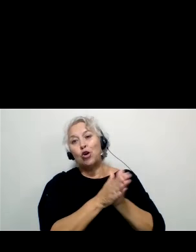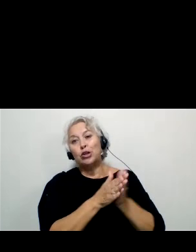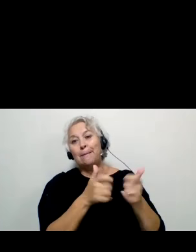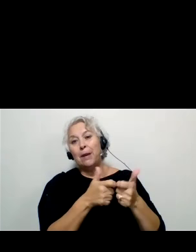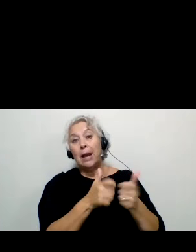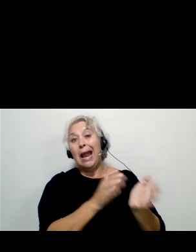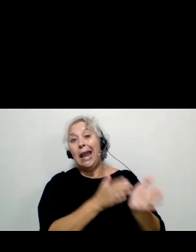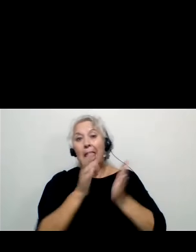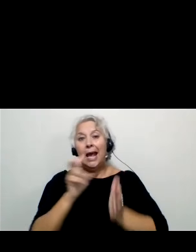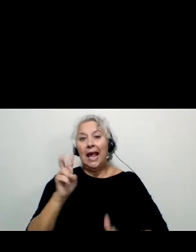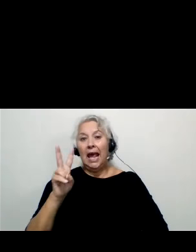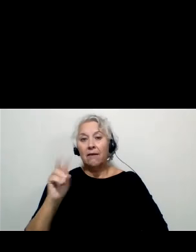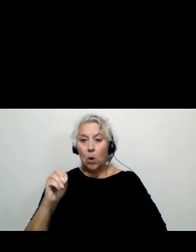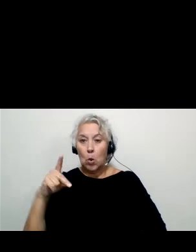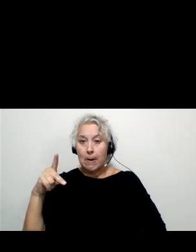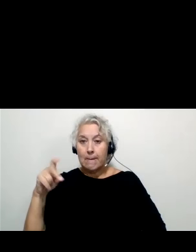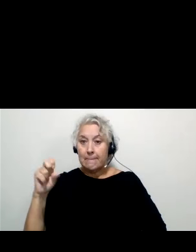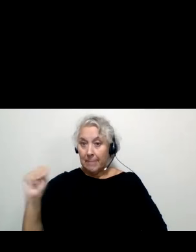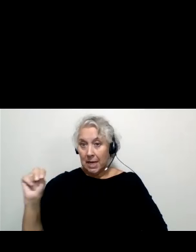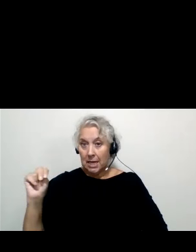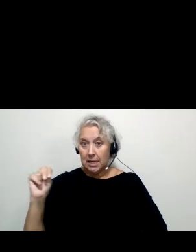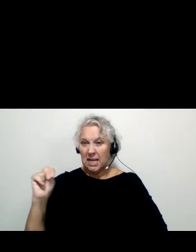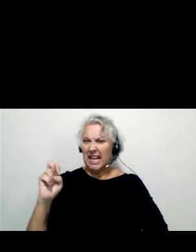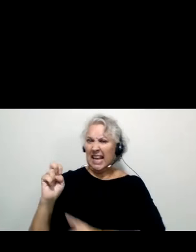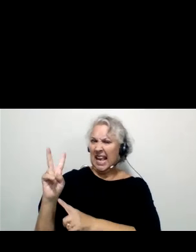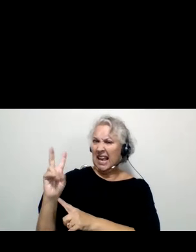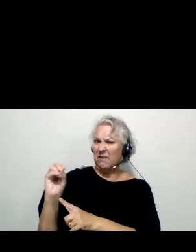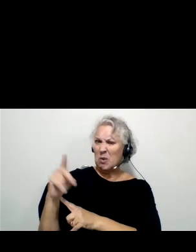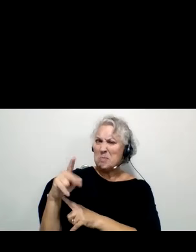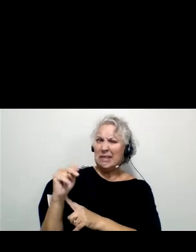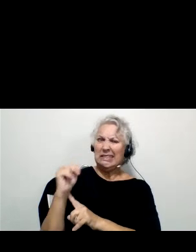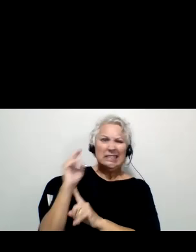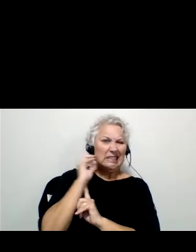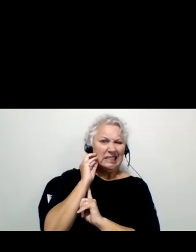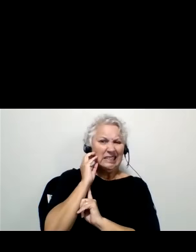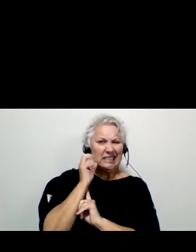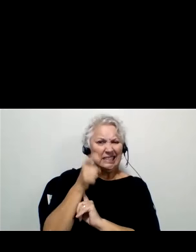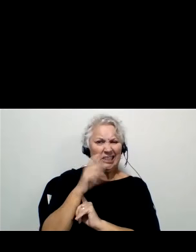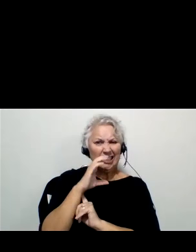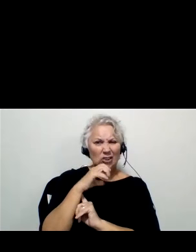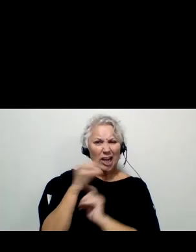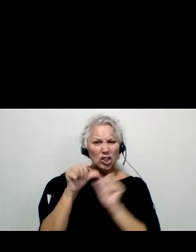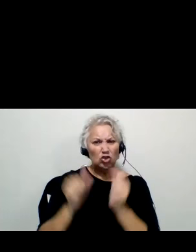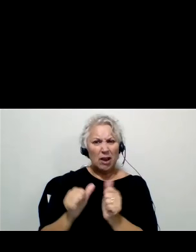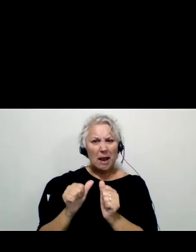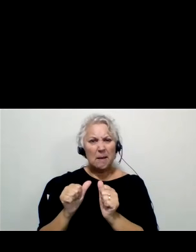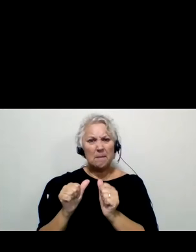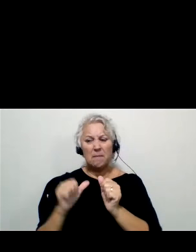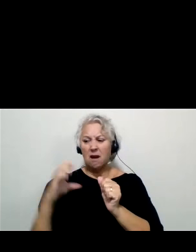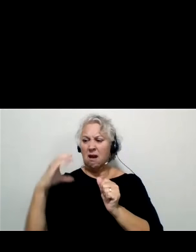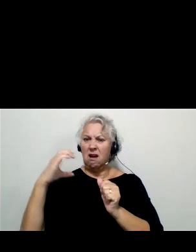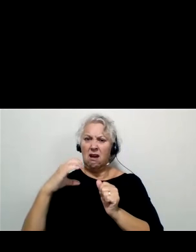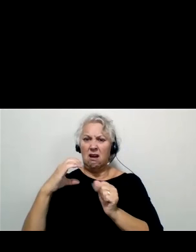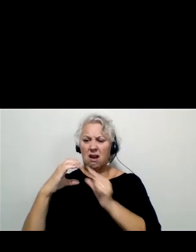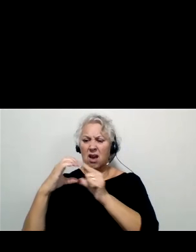the Evo pen. The Evo pen is, well, it's hard to describe the shape. It's got a large round end, and then it comes